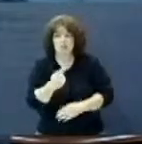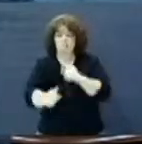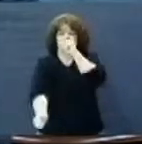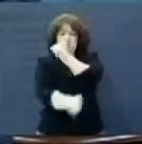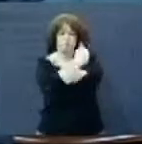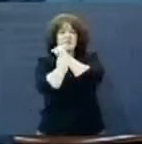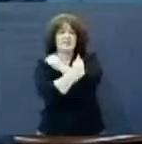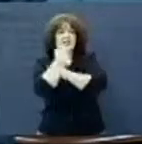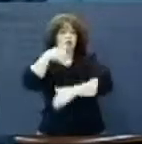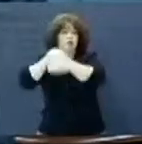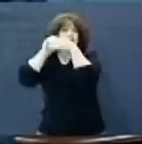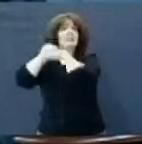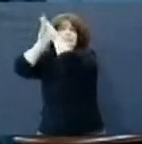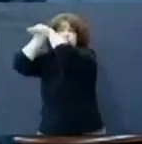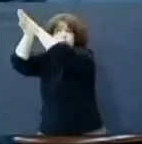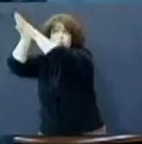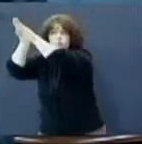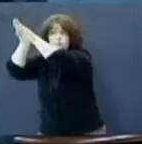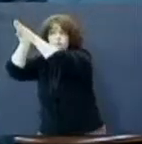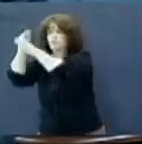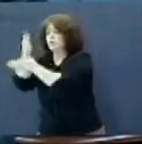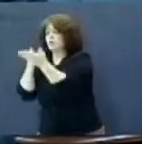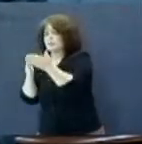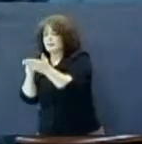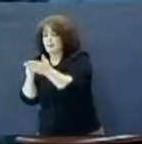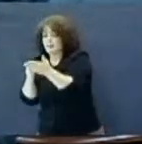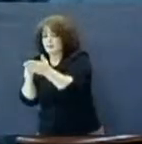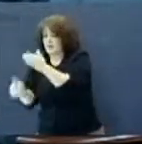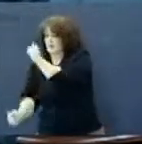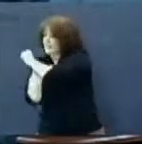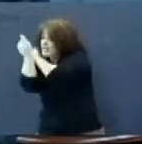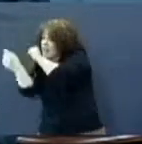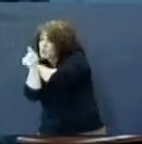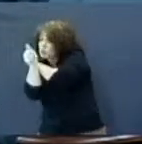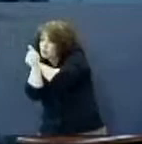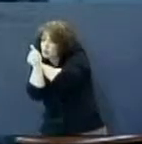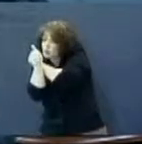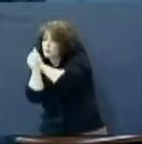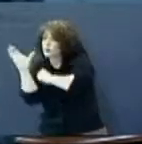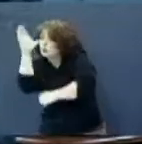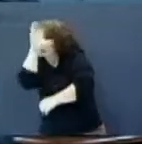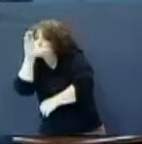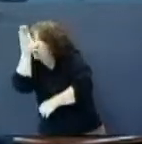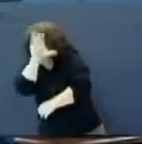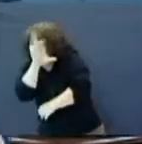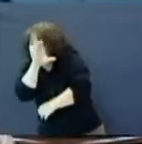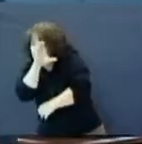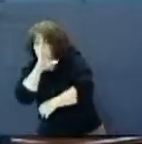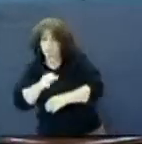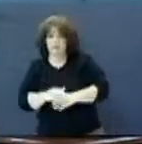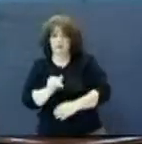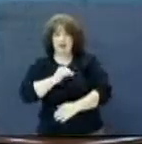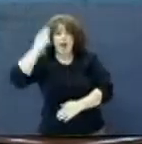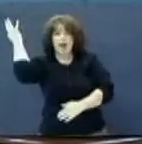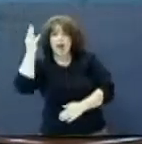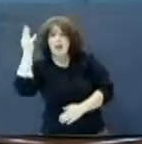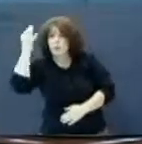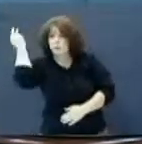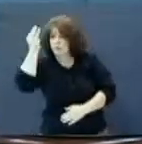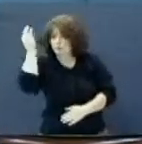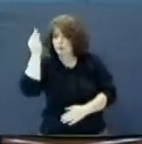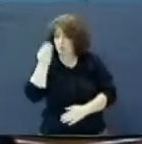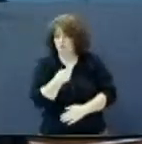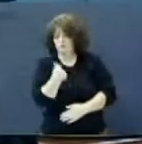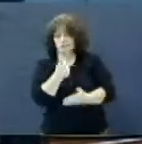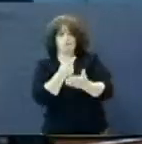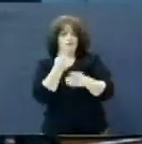hills. There's something lurking in them hills. Boy, I tell you, I preached a message a few months